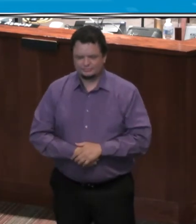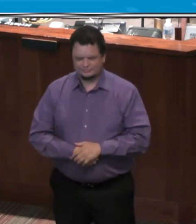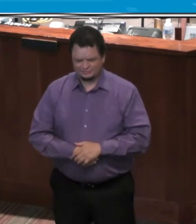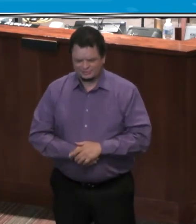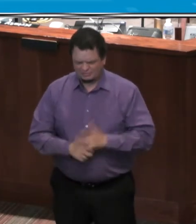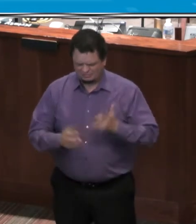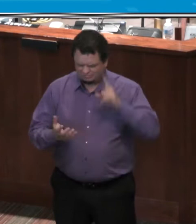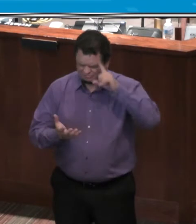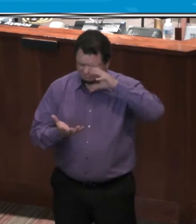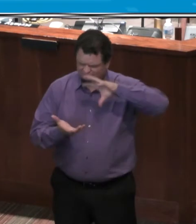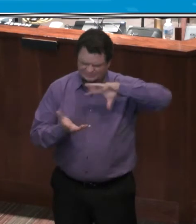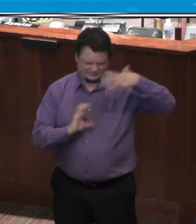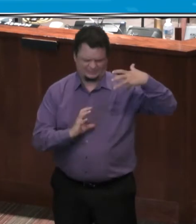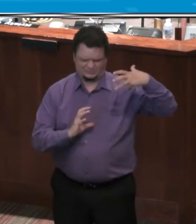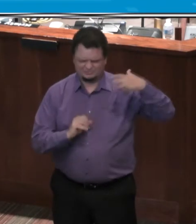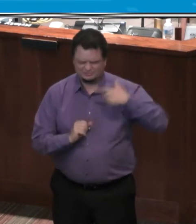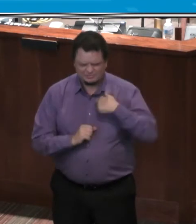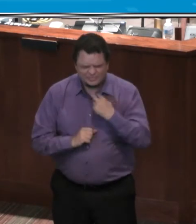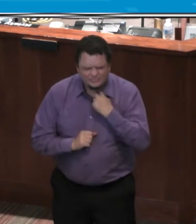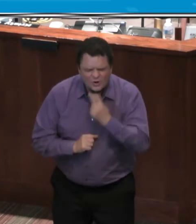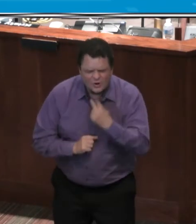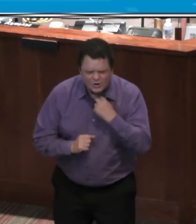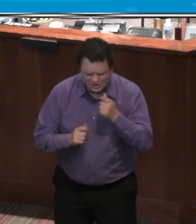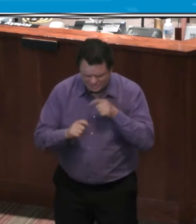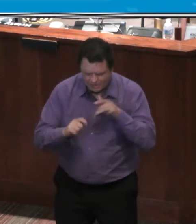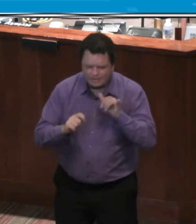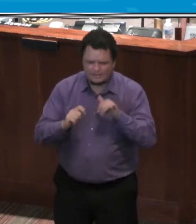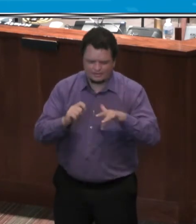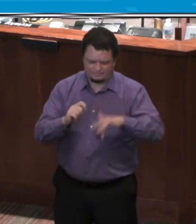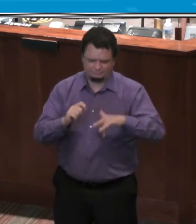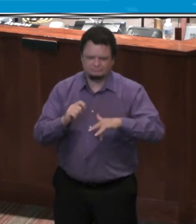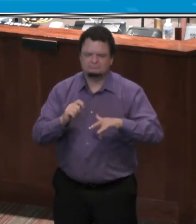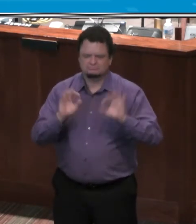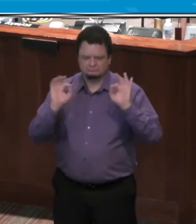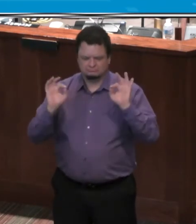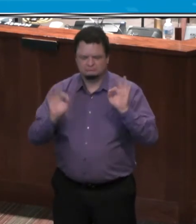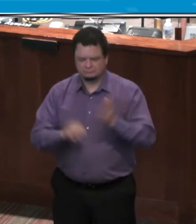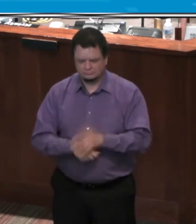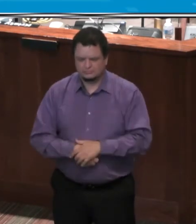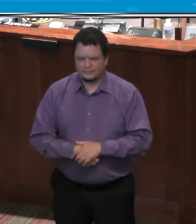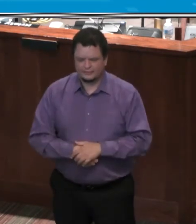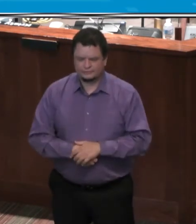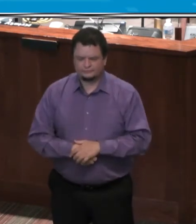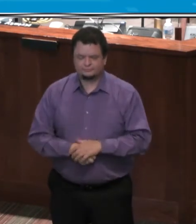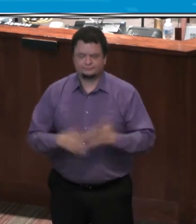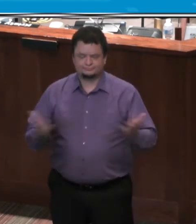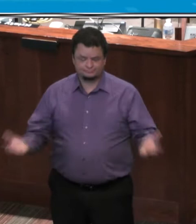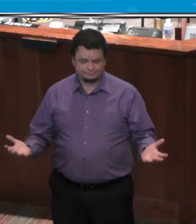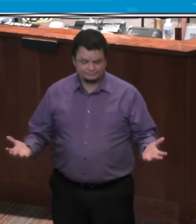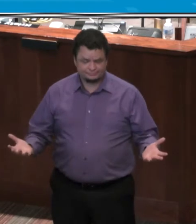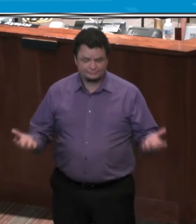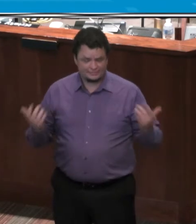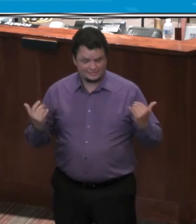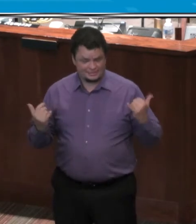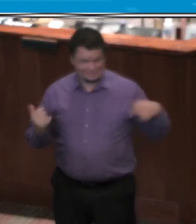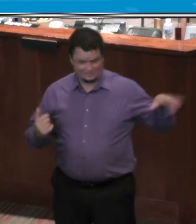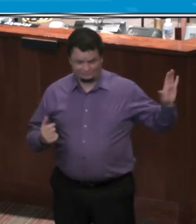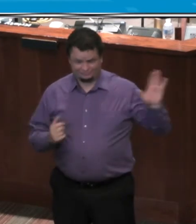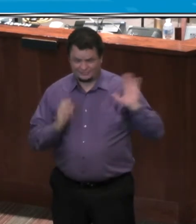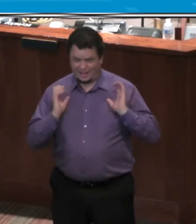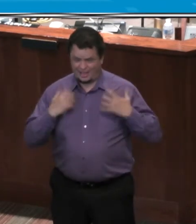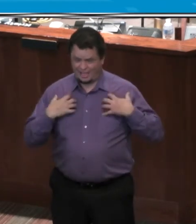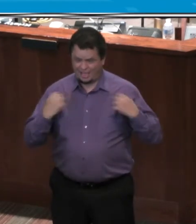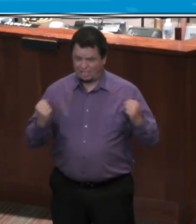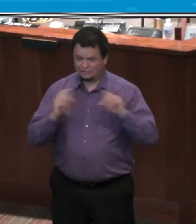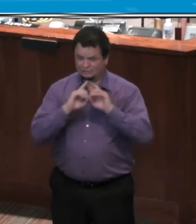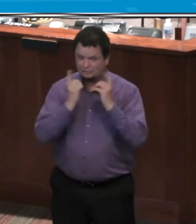is. And then also, we do have our health department has a lot of collaborations and partnerships, and I think